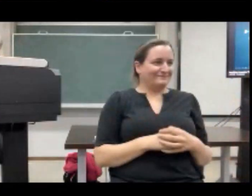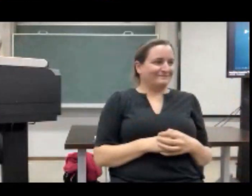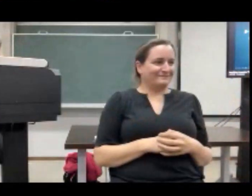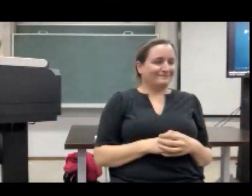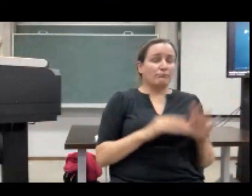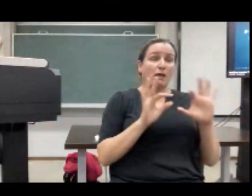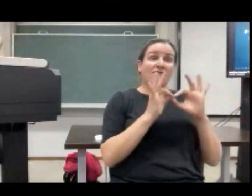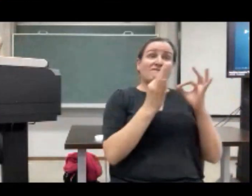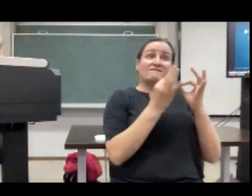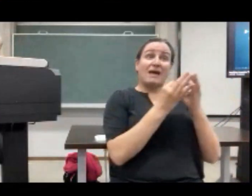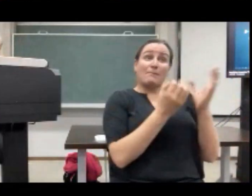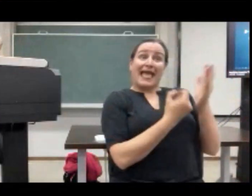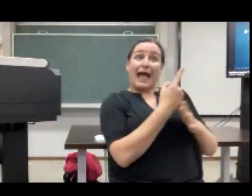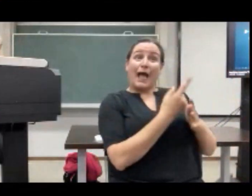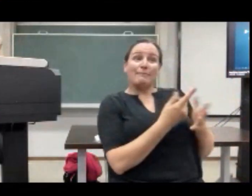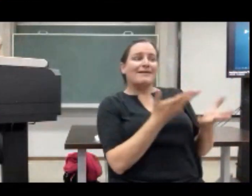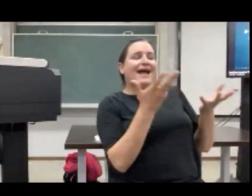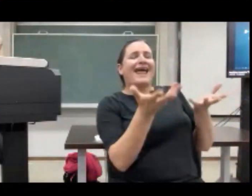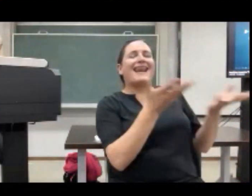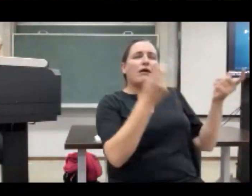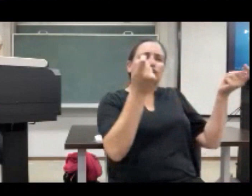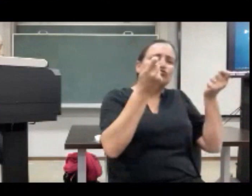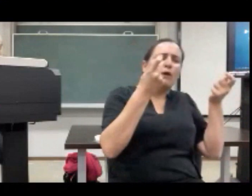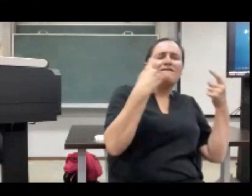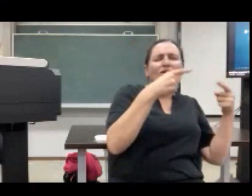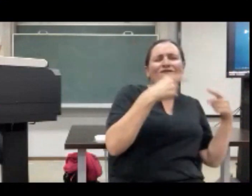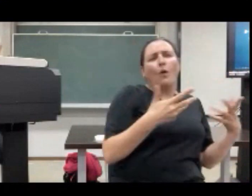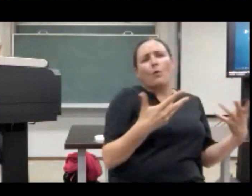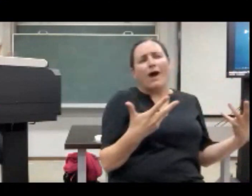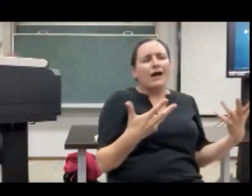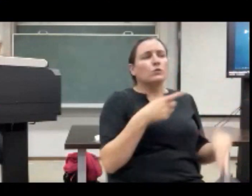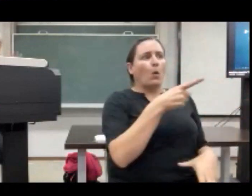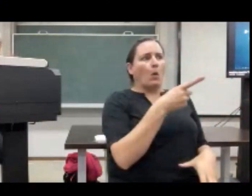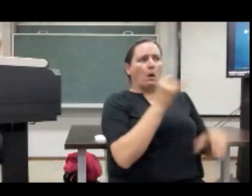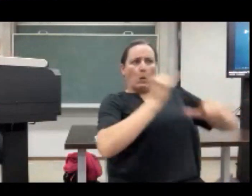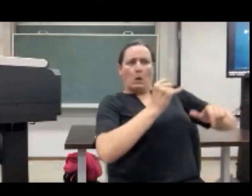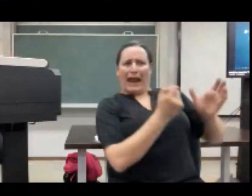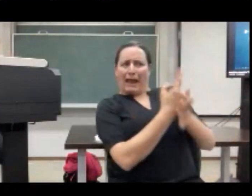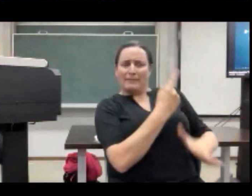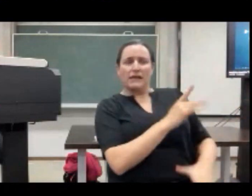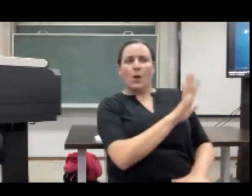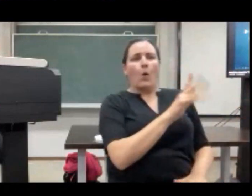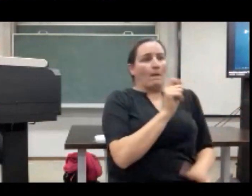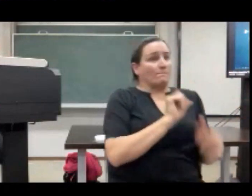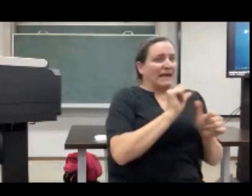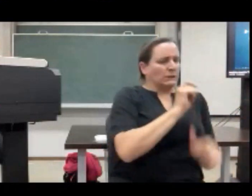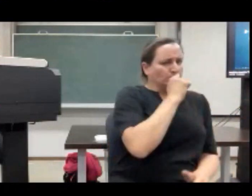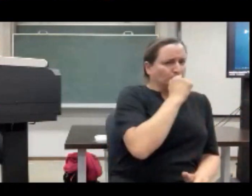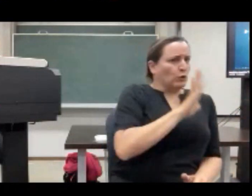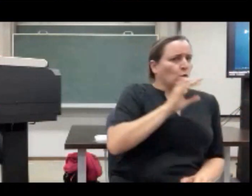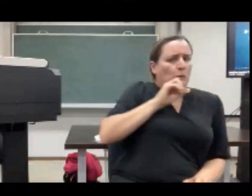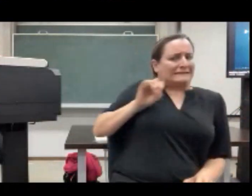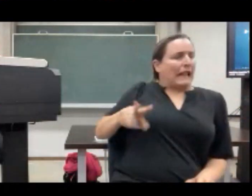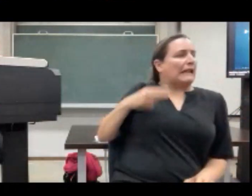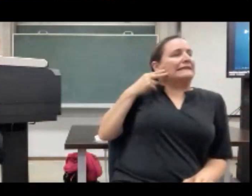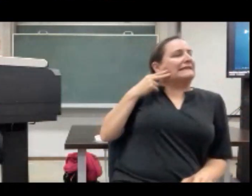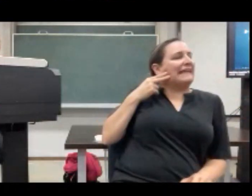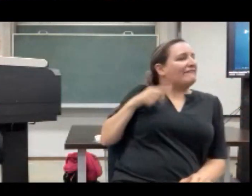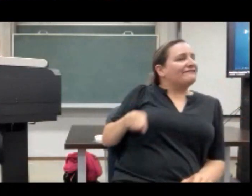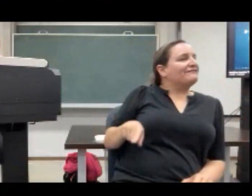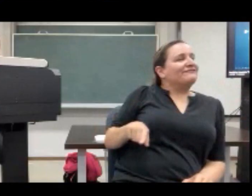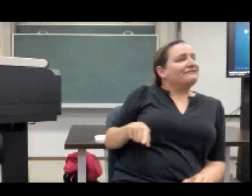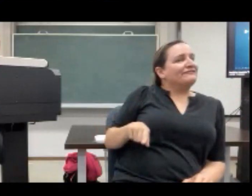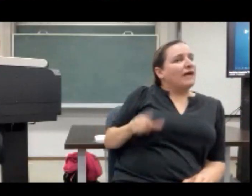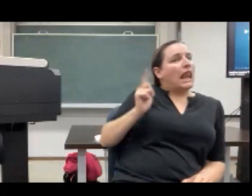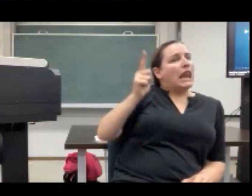to the deaf child or adult, often out of a feeling we'll protect them, we won't tell. But finding out